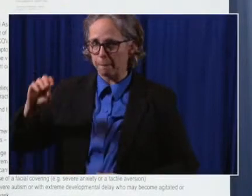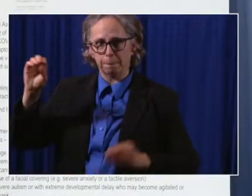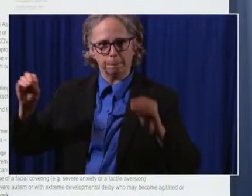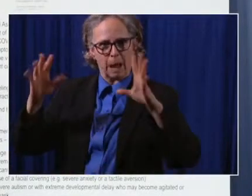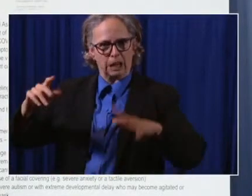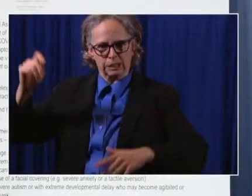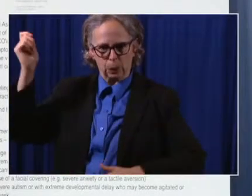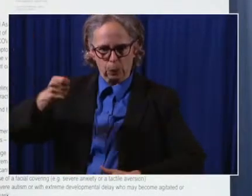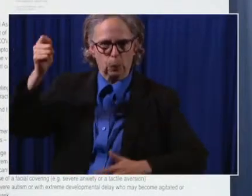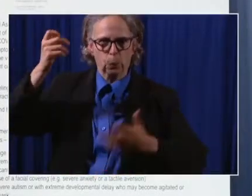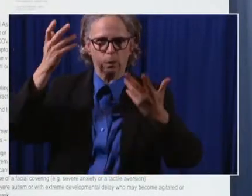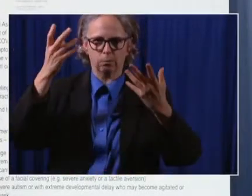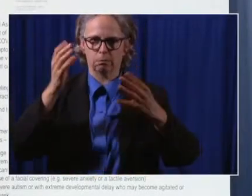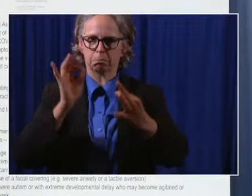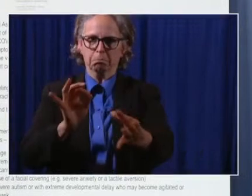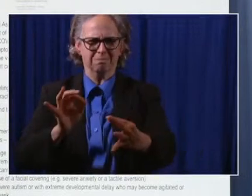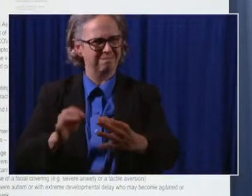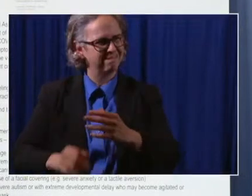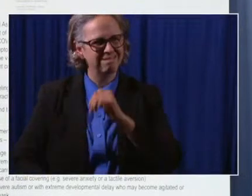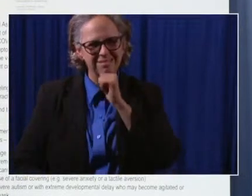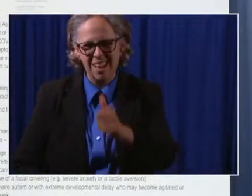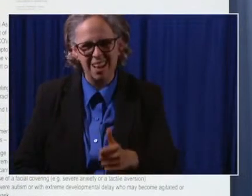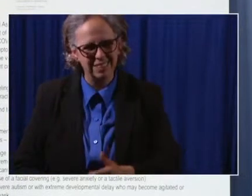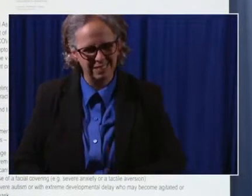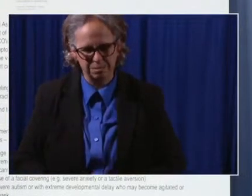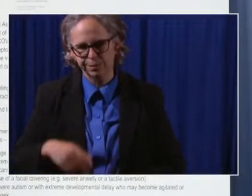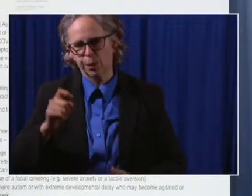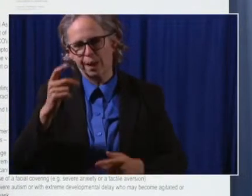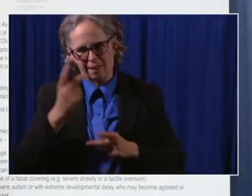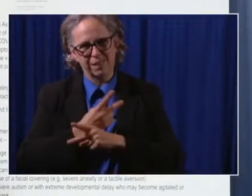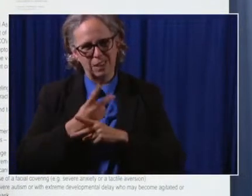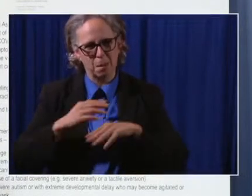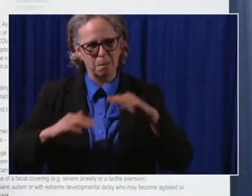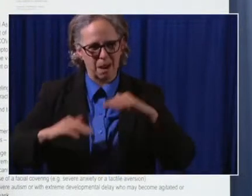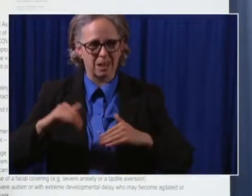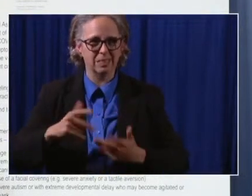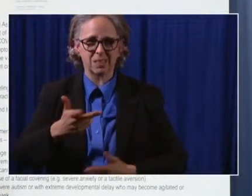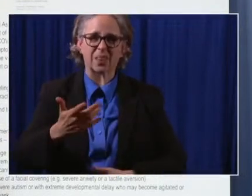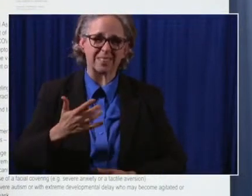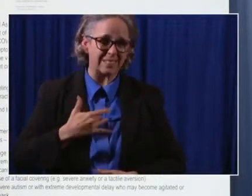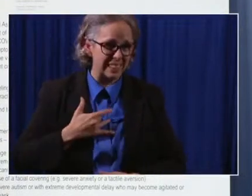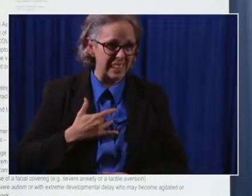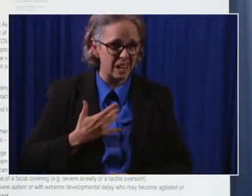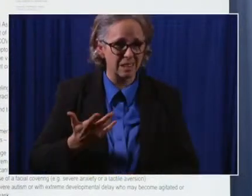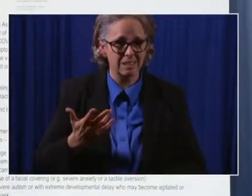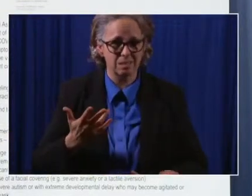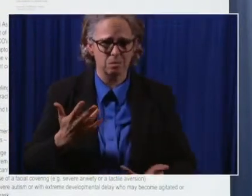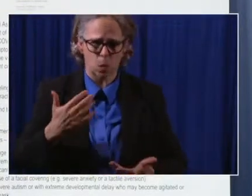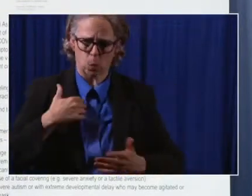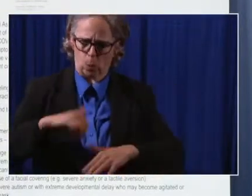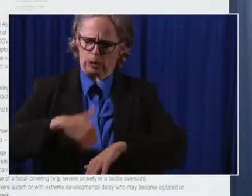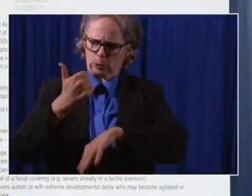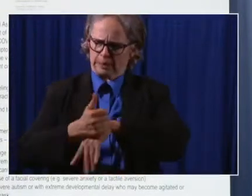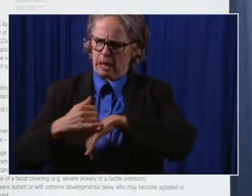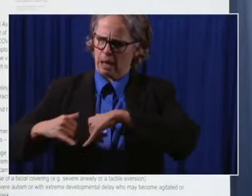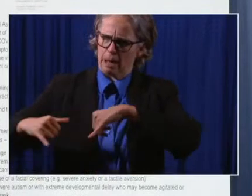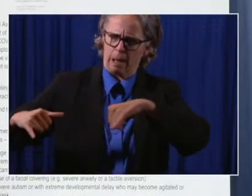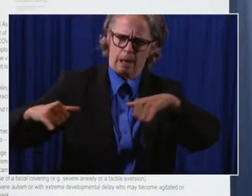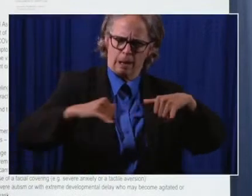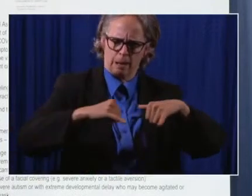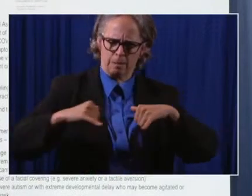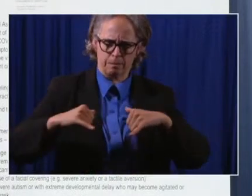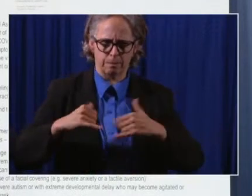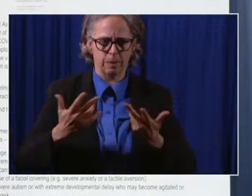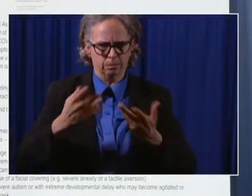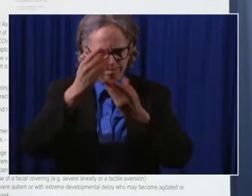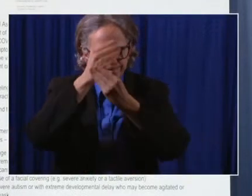But I think having the norm and having what the goals are, look, there are certainly sometimes athletes would